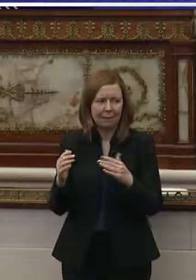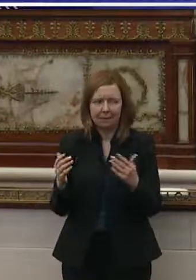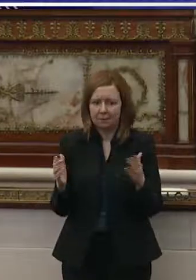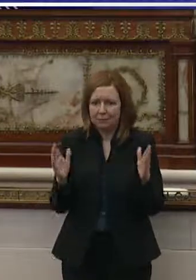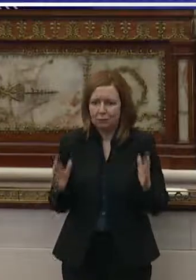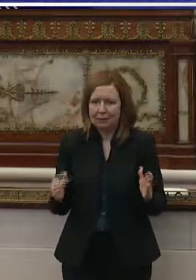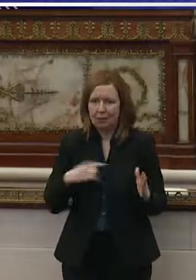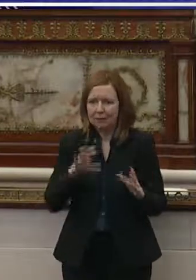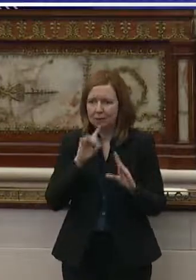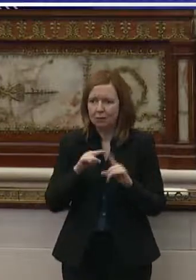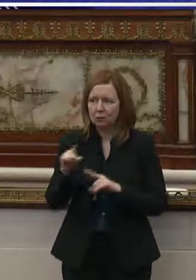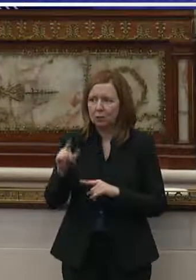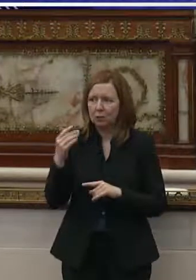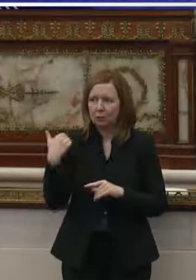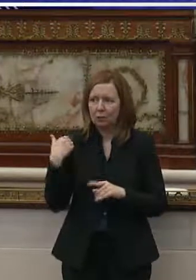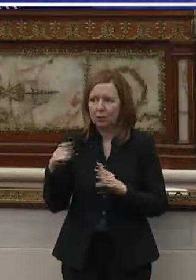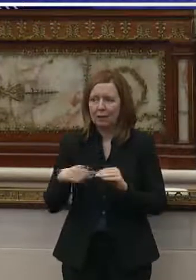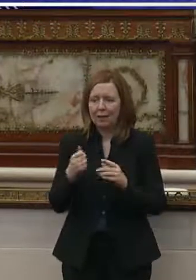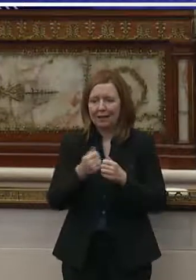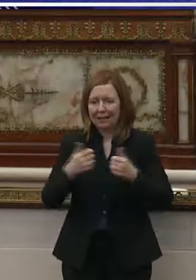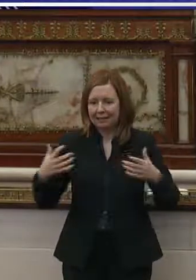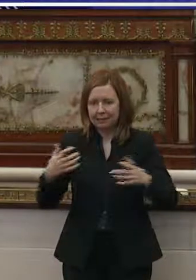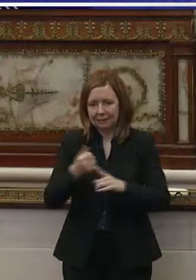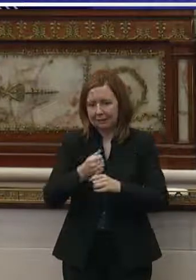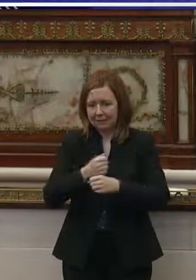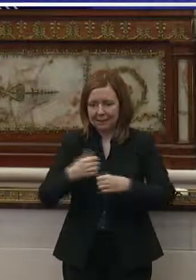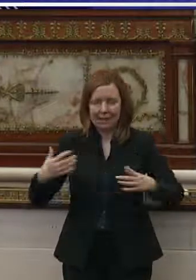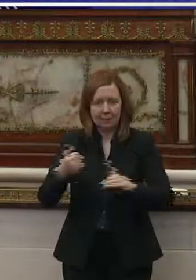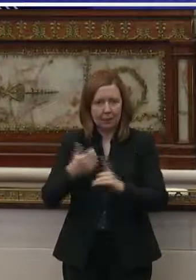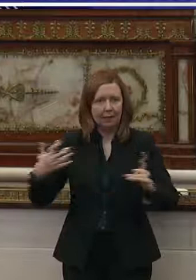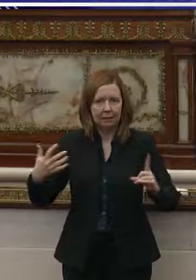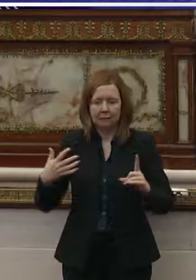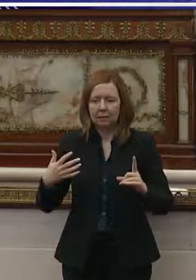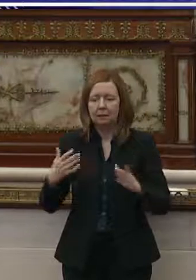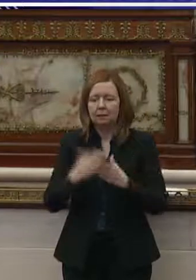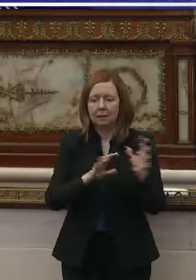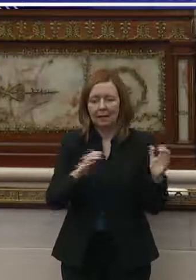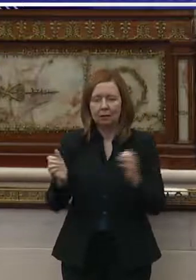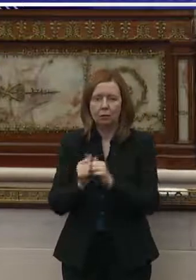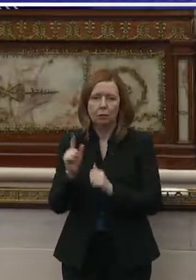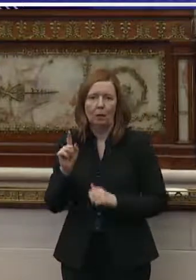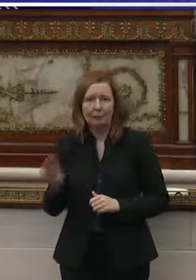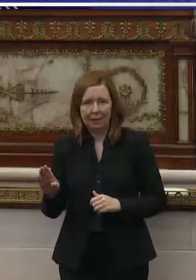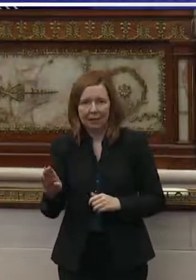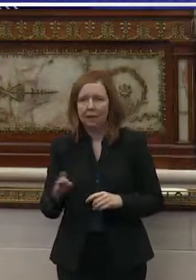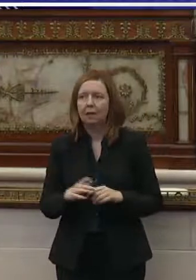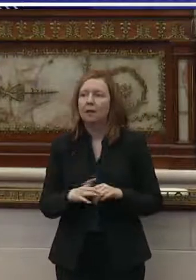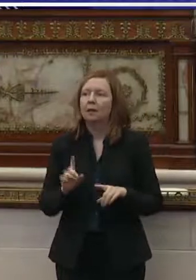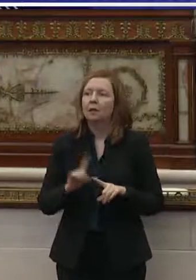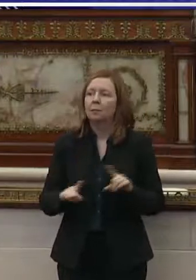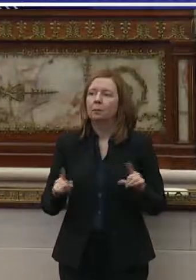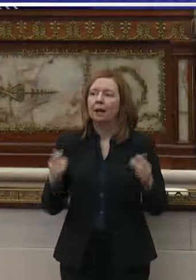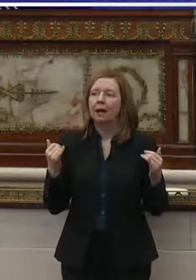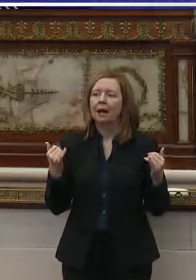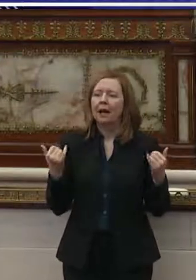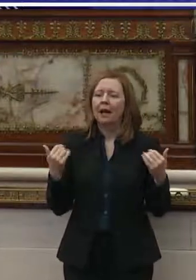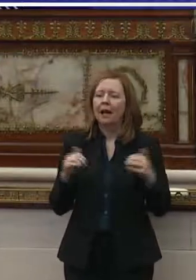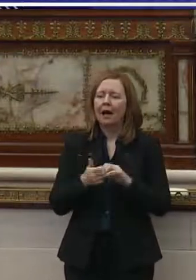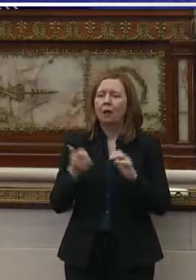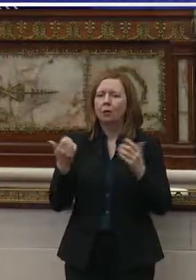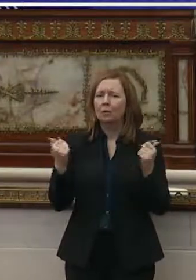I talked to you earlier about expanding some of the categories under 1B, but how we're trying to message that